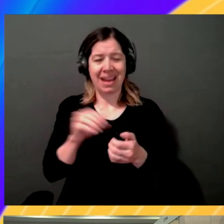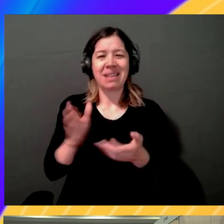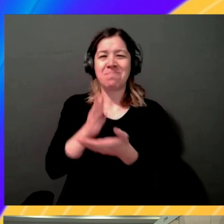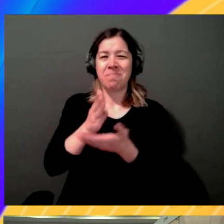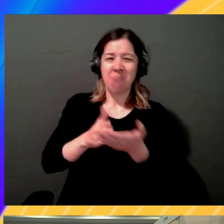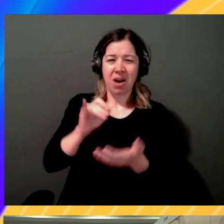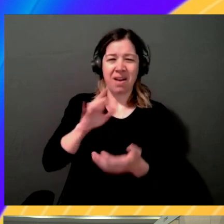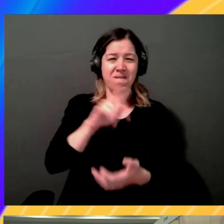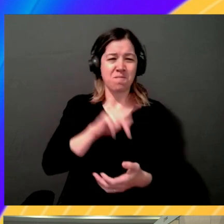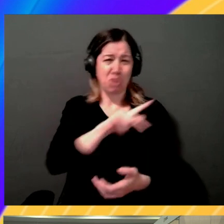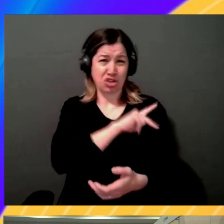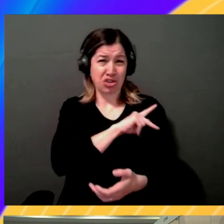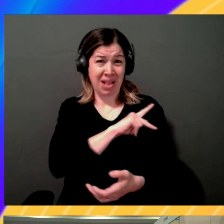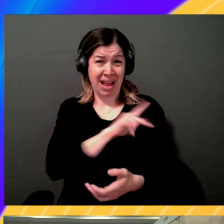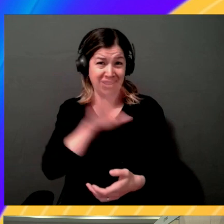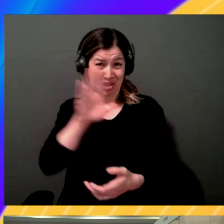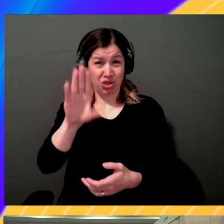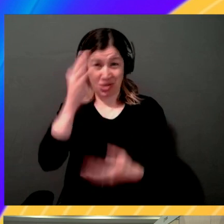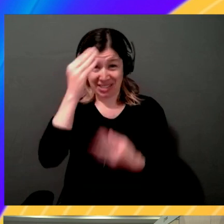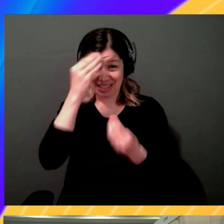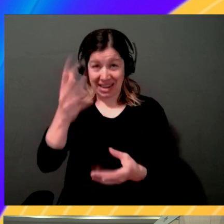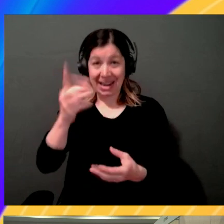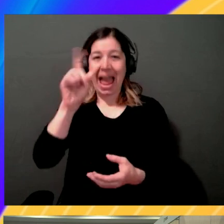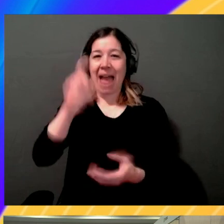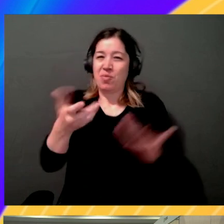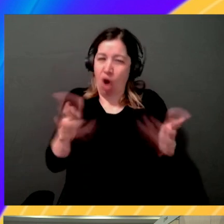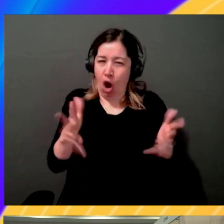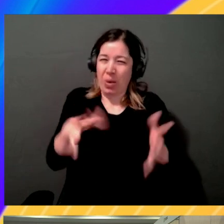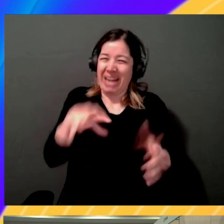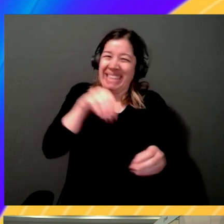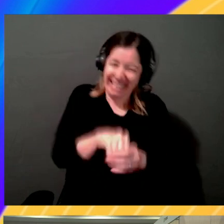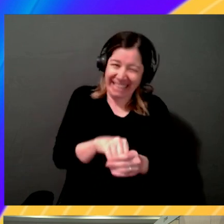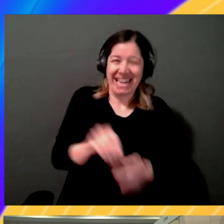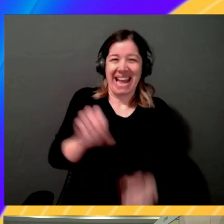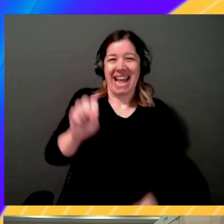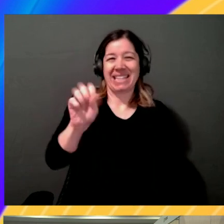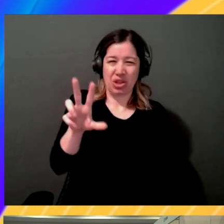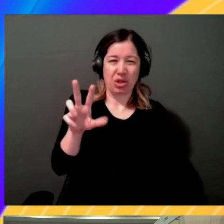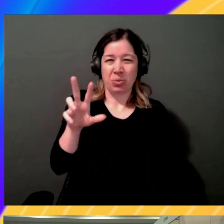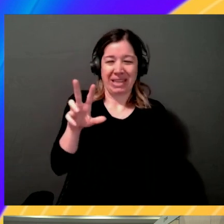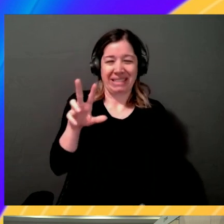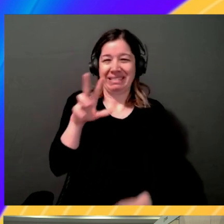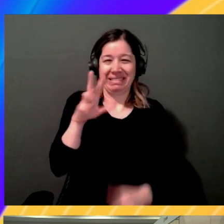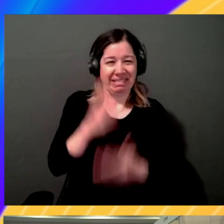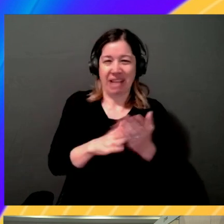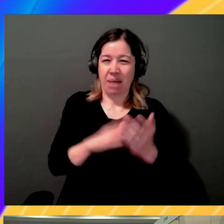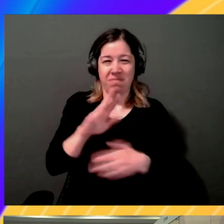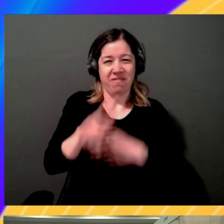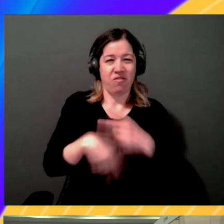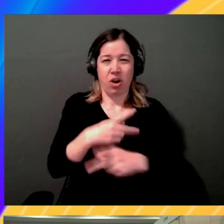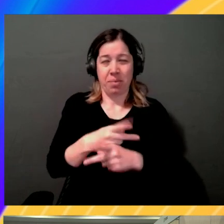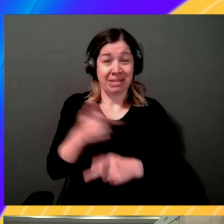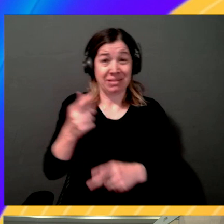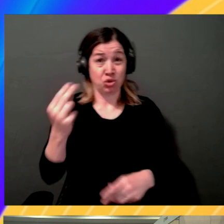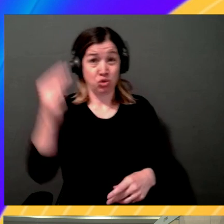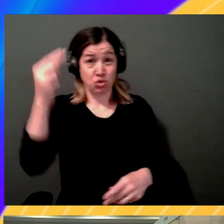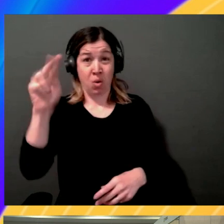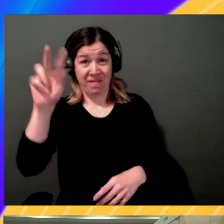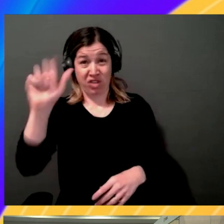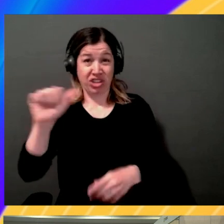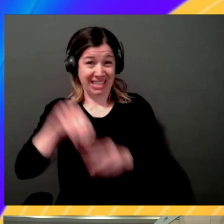be in S3 already, right? In some sort of CSV format. And probably in the same region, so North Virginia in this case.